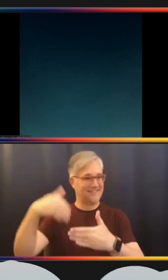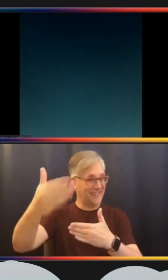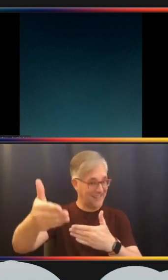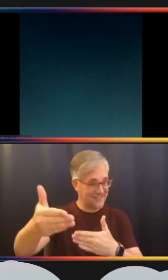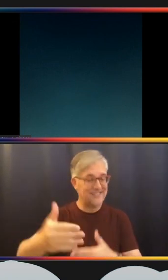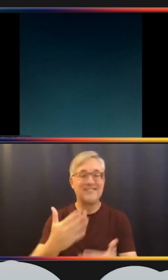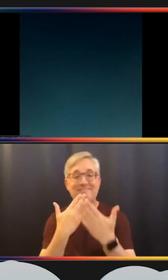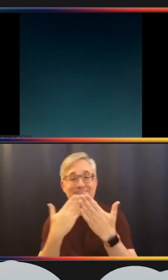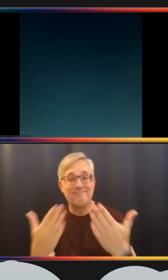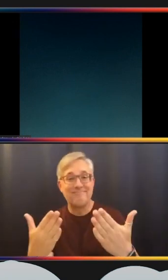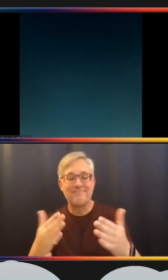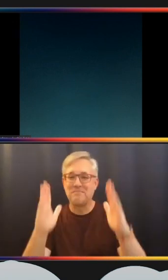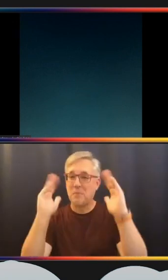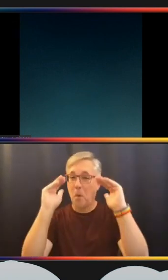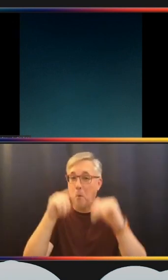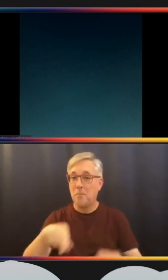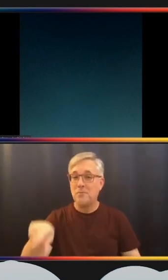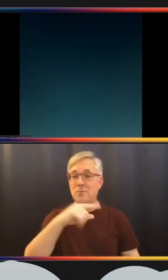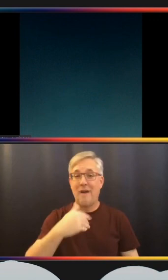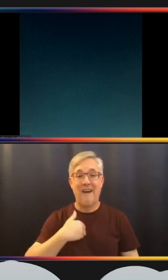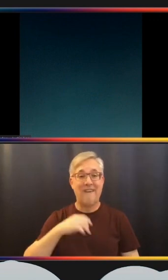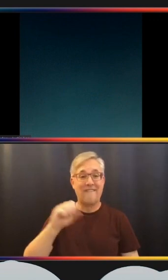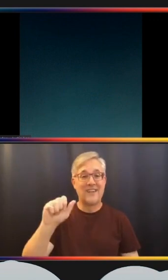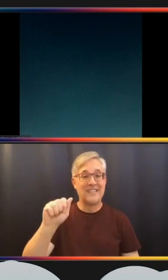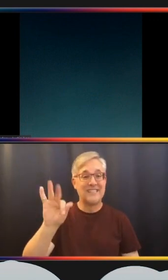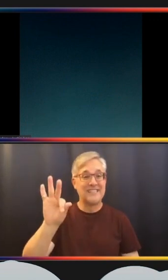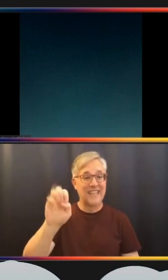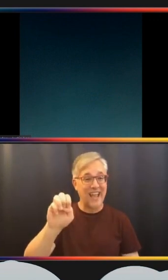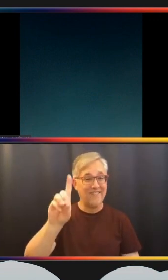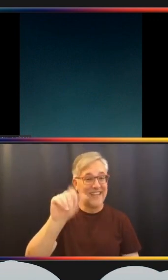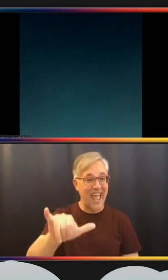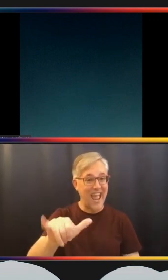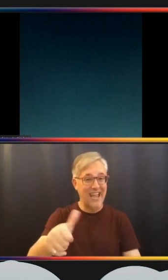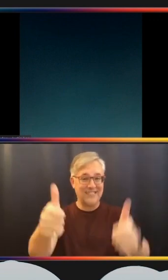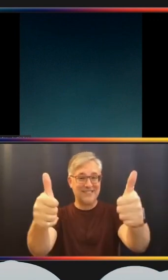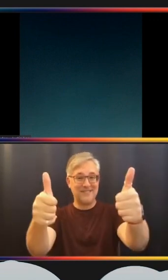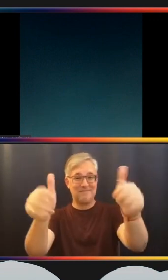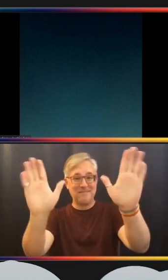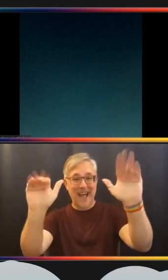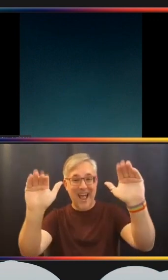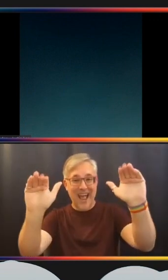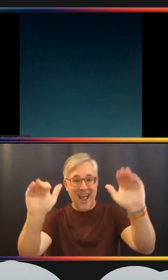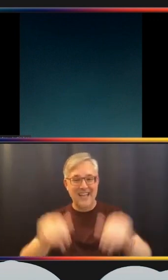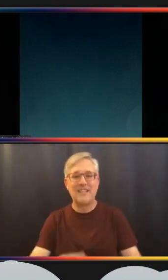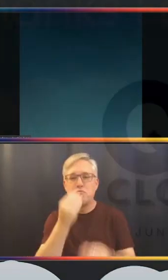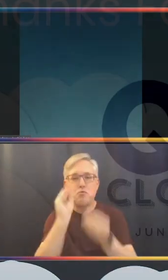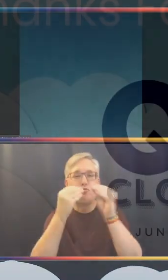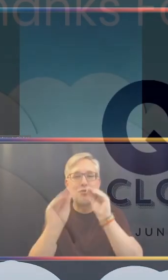everybody has a safe day. Bye. Thank you, guys.